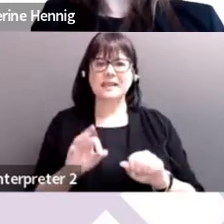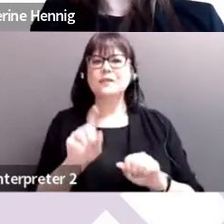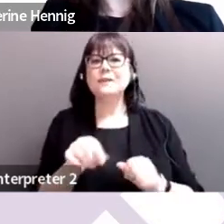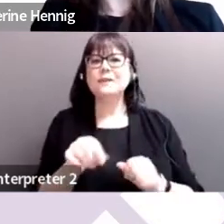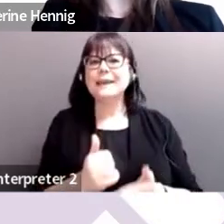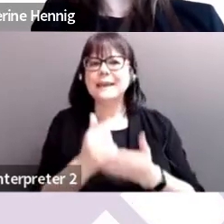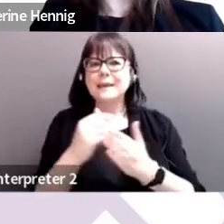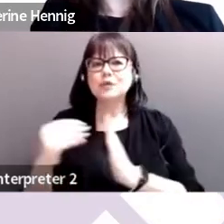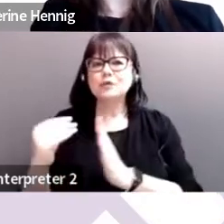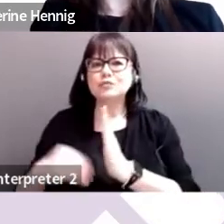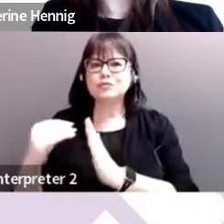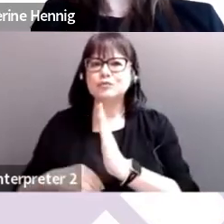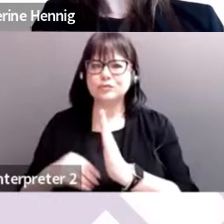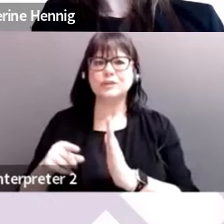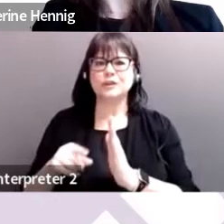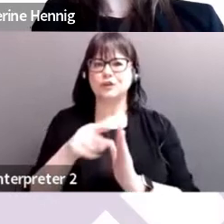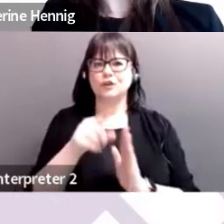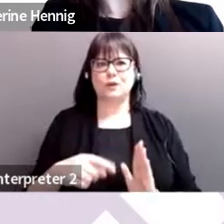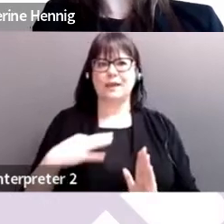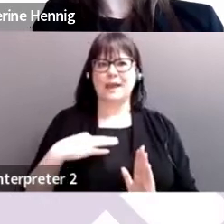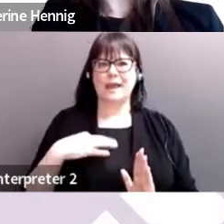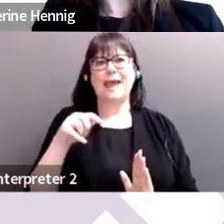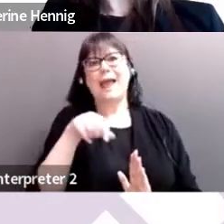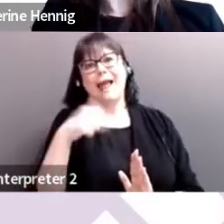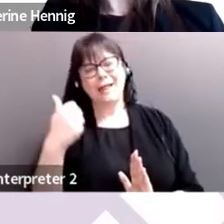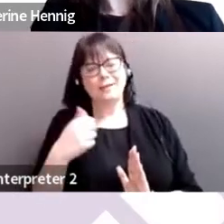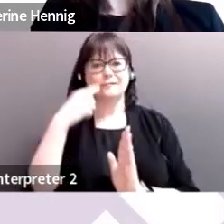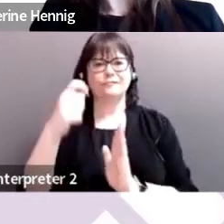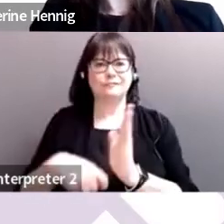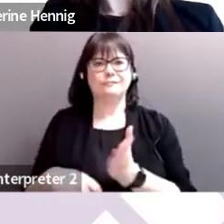assistance. But that would be an application that you need to put forward.